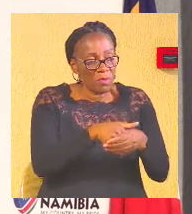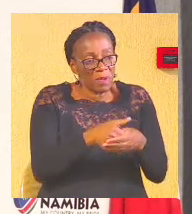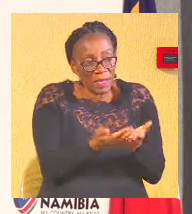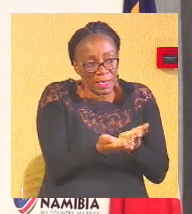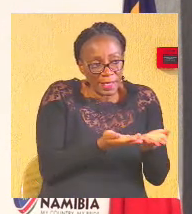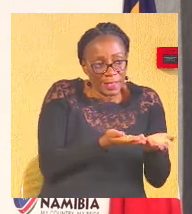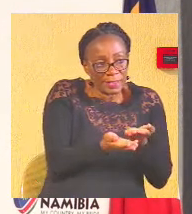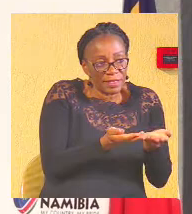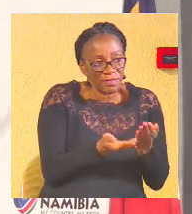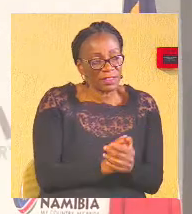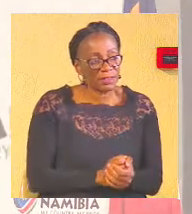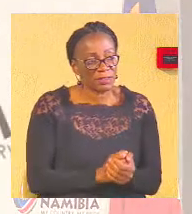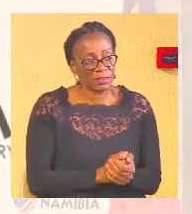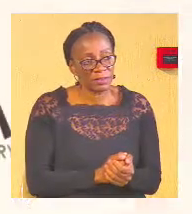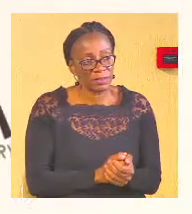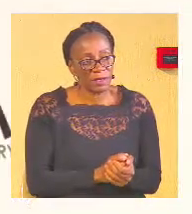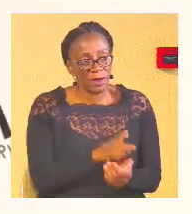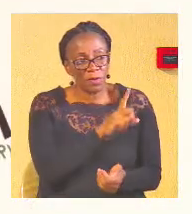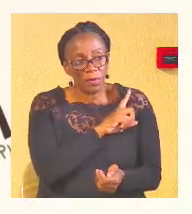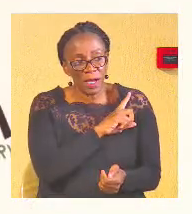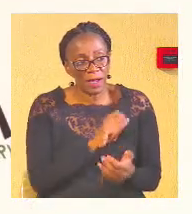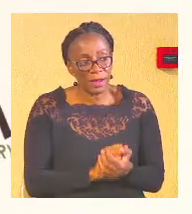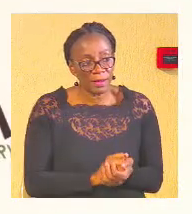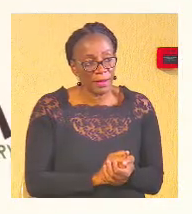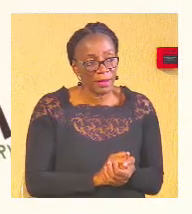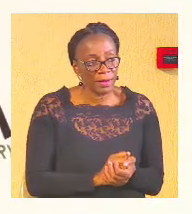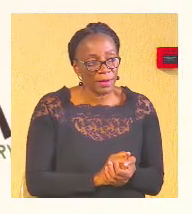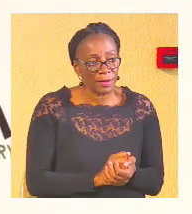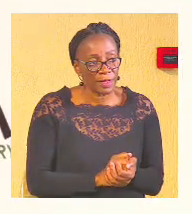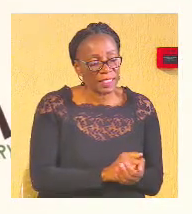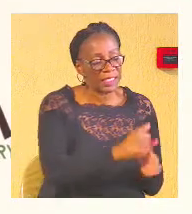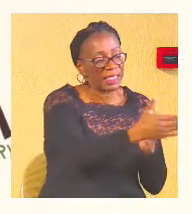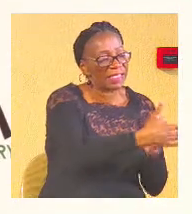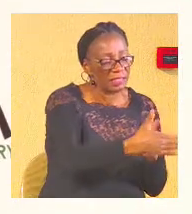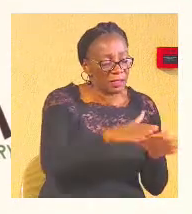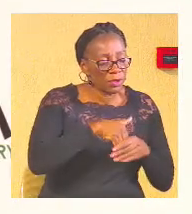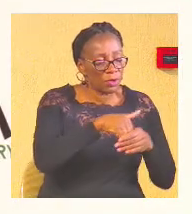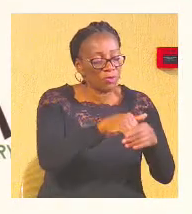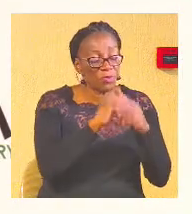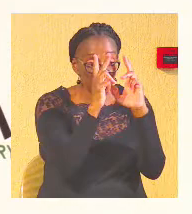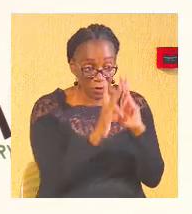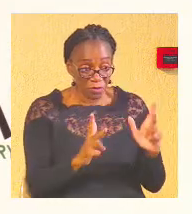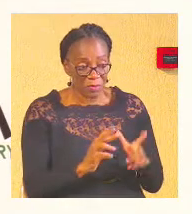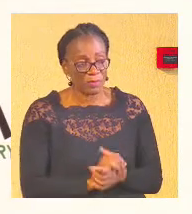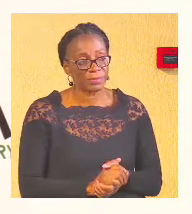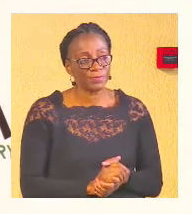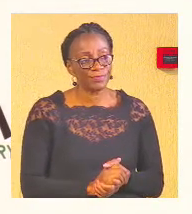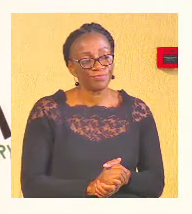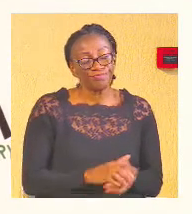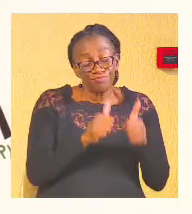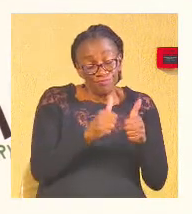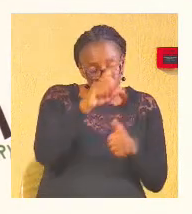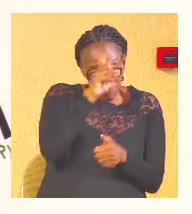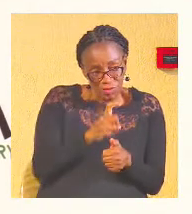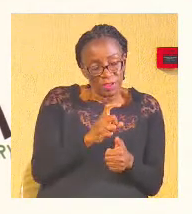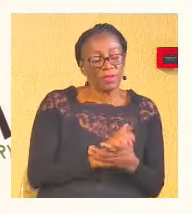that there is a restriction of movement. Yeah, it's a very, very good suggestion. Yes,